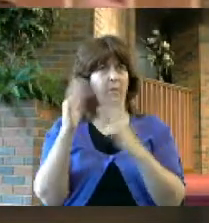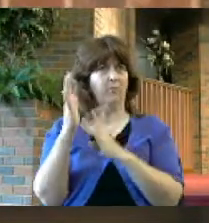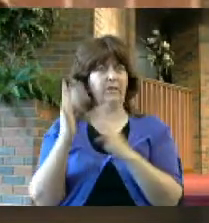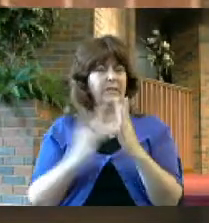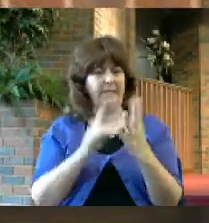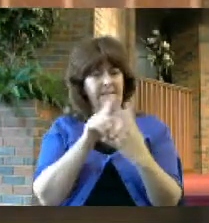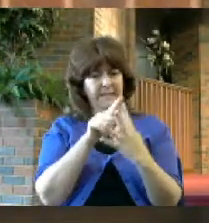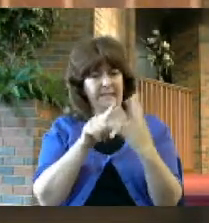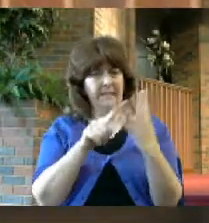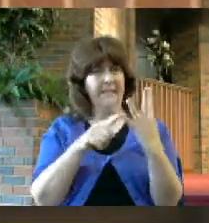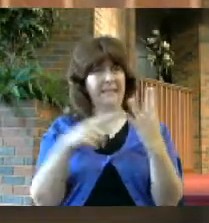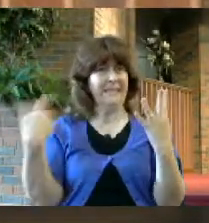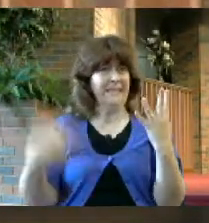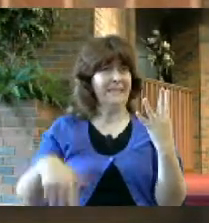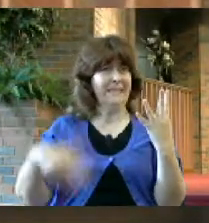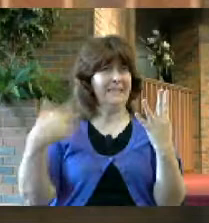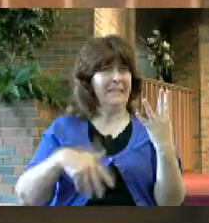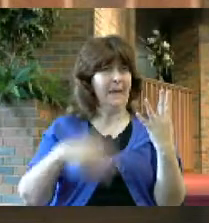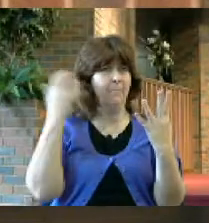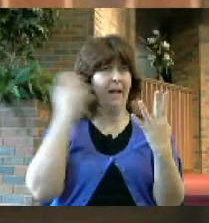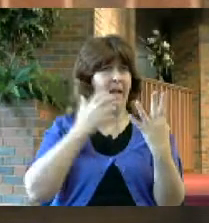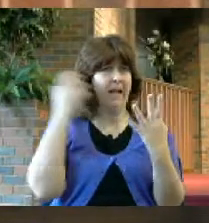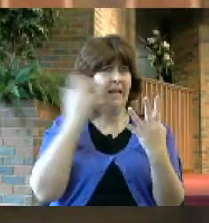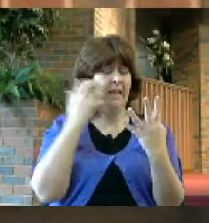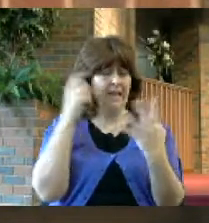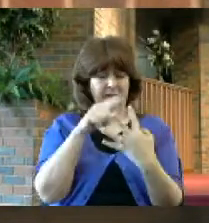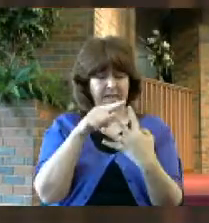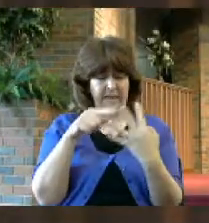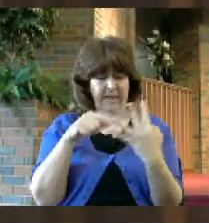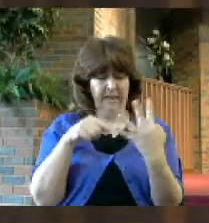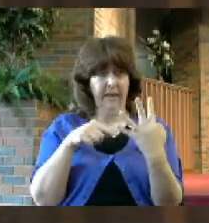amazing. First, that God